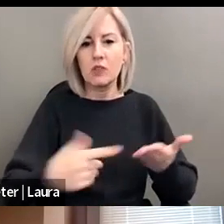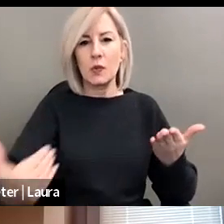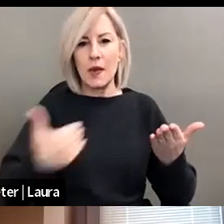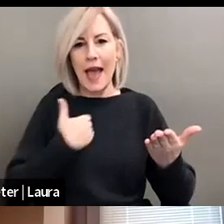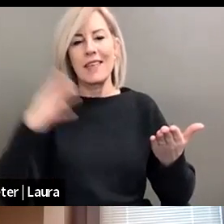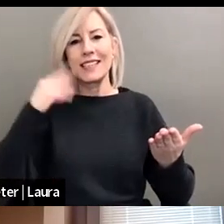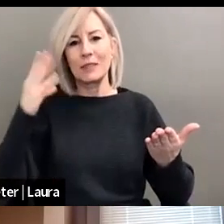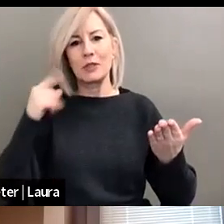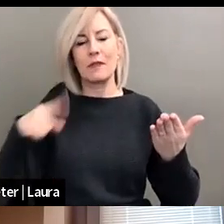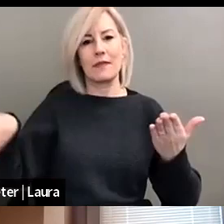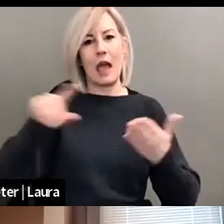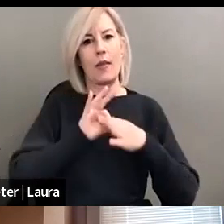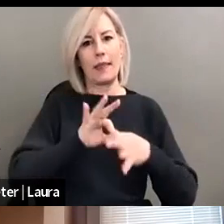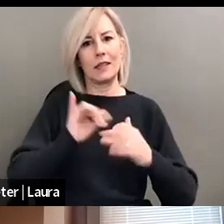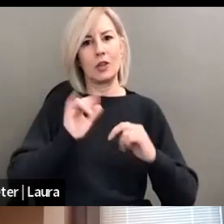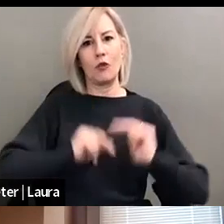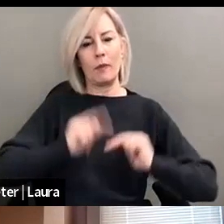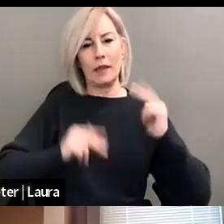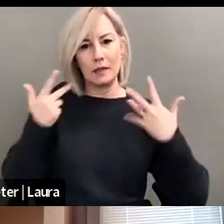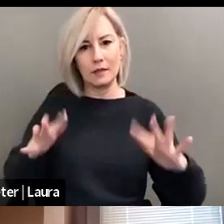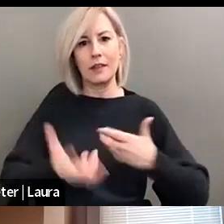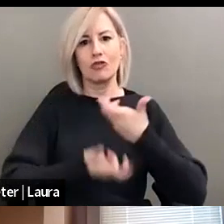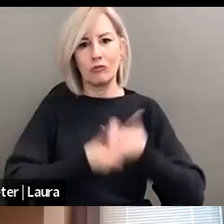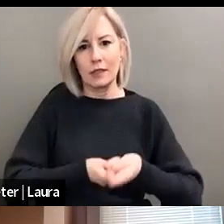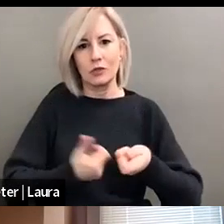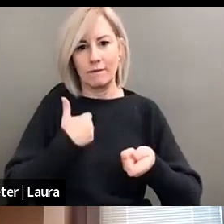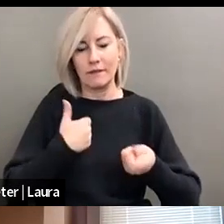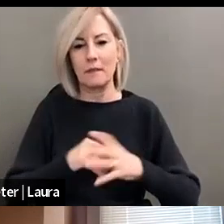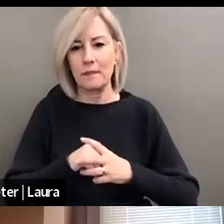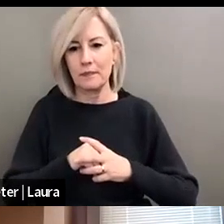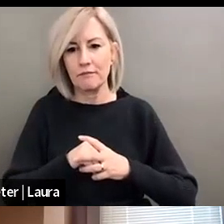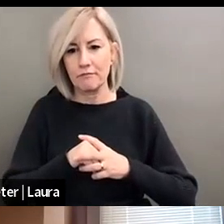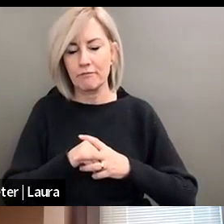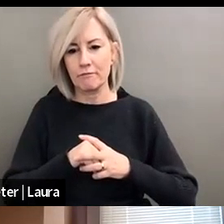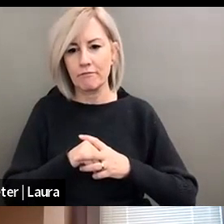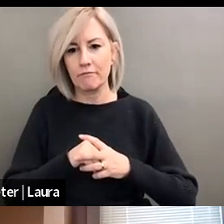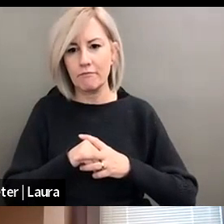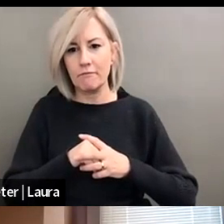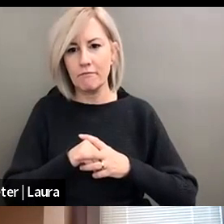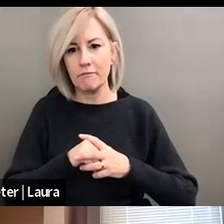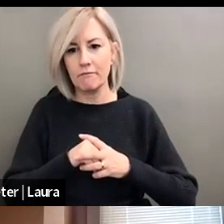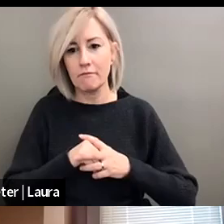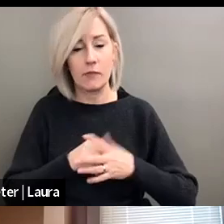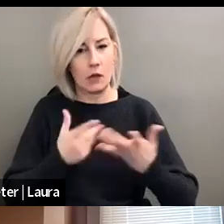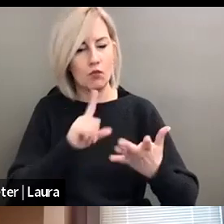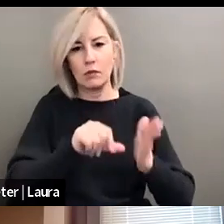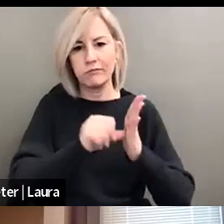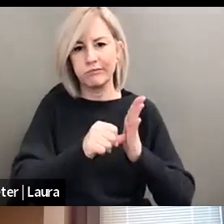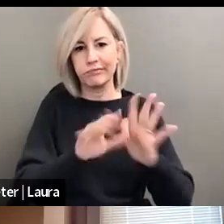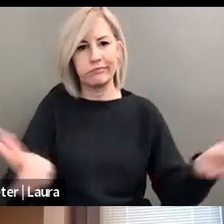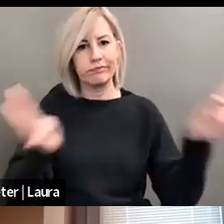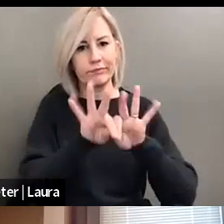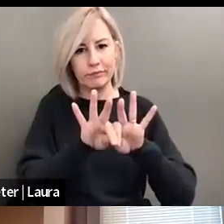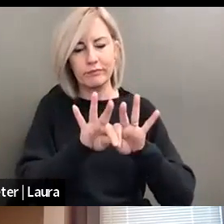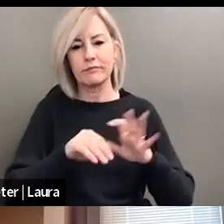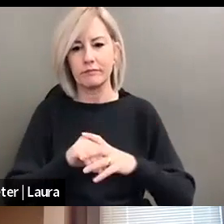experience of that relationship that you've built and the trust that you have. And I just can't stress how important that is,